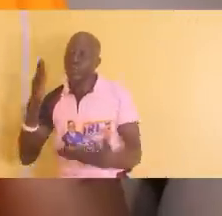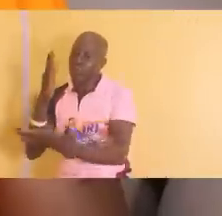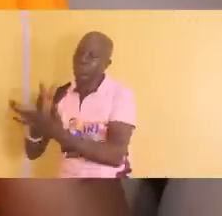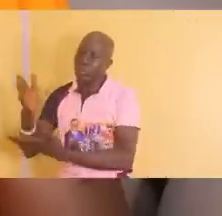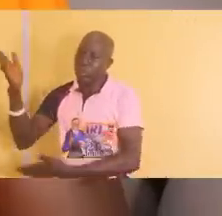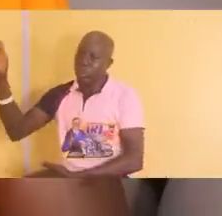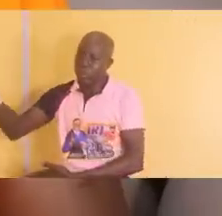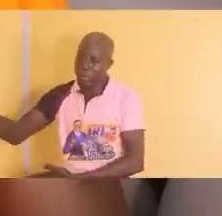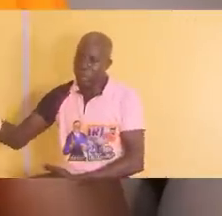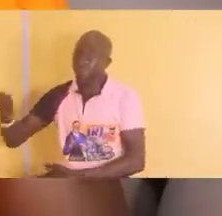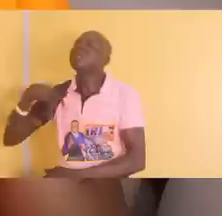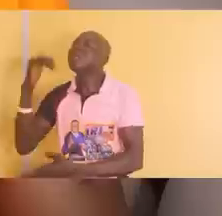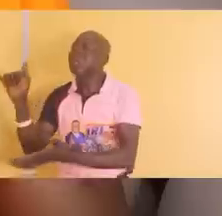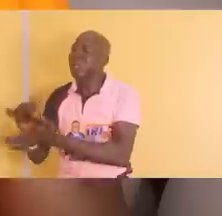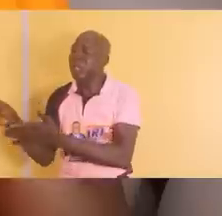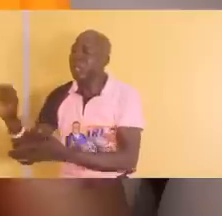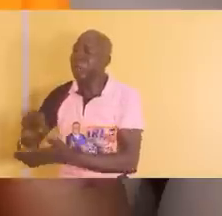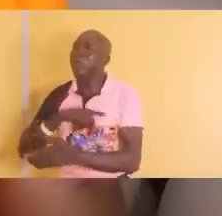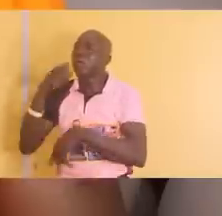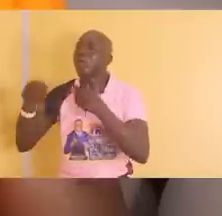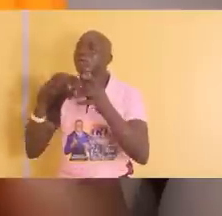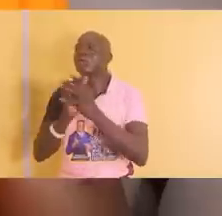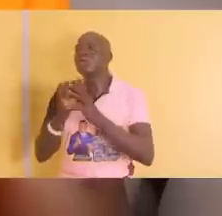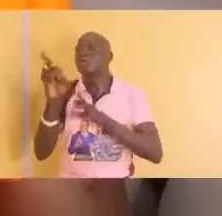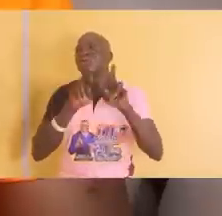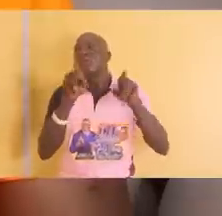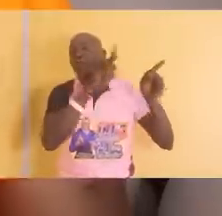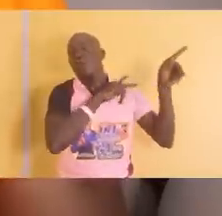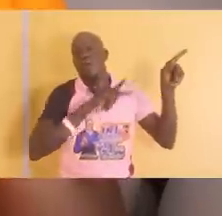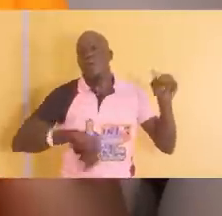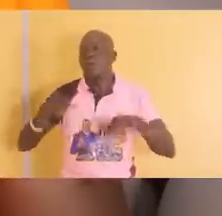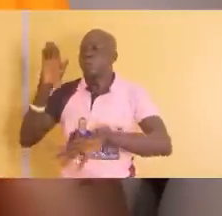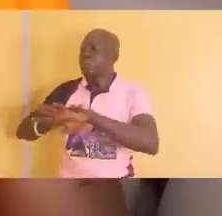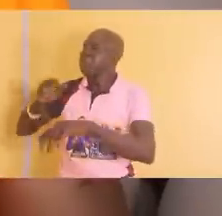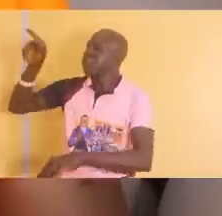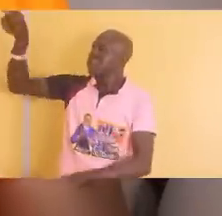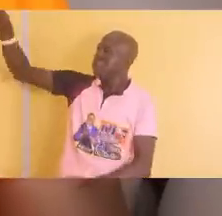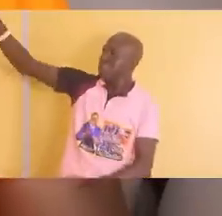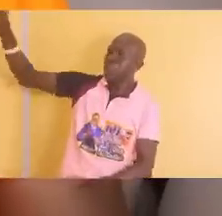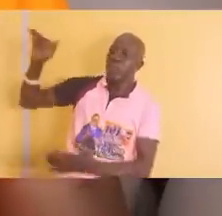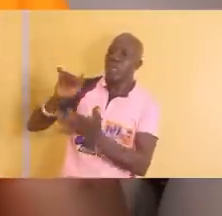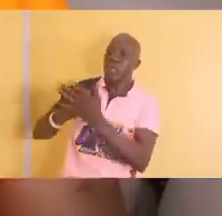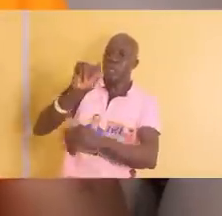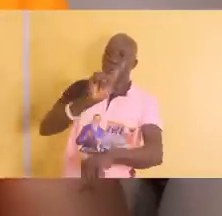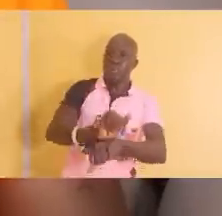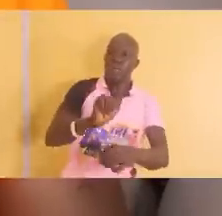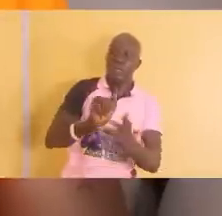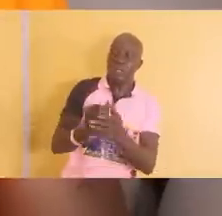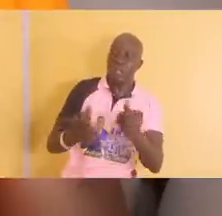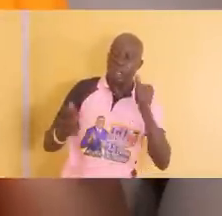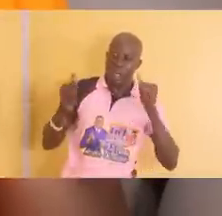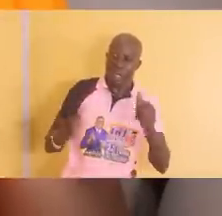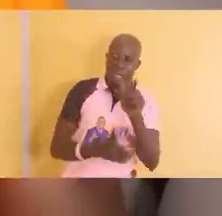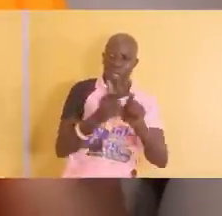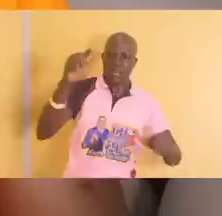síbẹ̀. Alight there. Sọ pé. Tell them. Sebi Oba lo lo. You are going to Sebi Oba. They will point it to you. Oya ise ma le lale. Ah, power. O